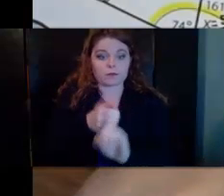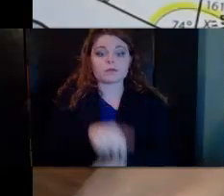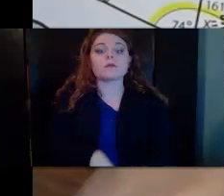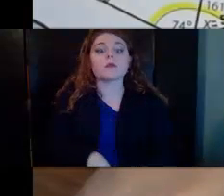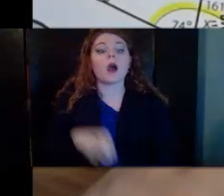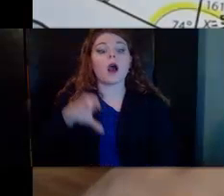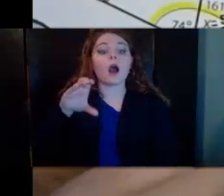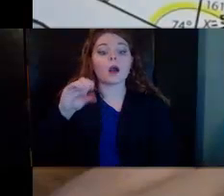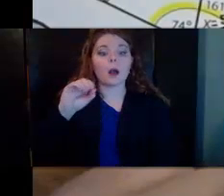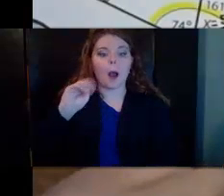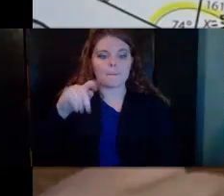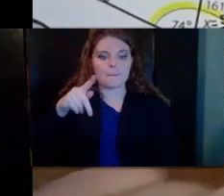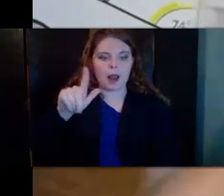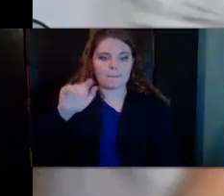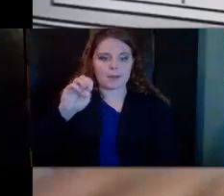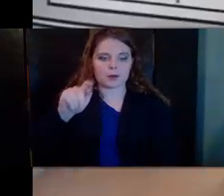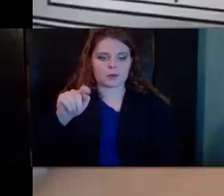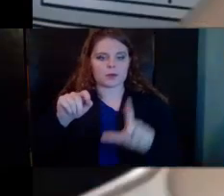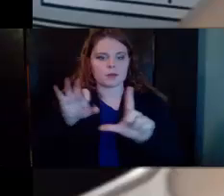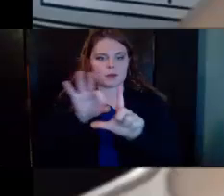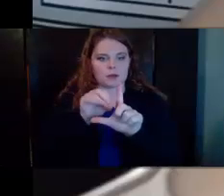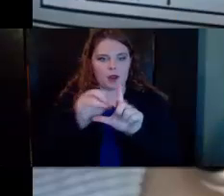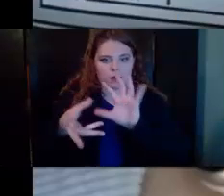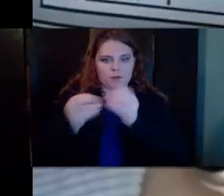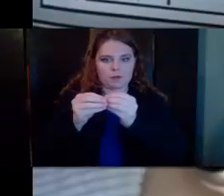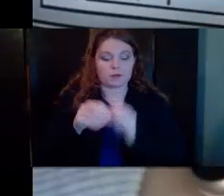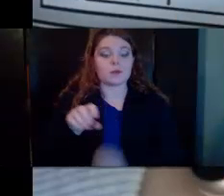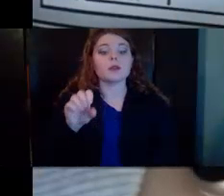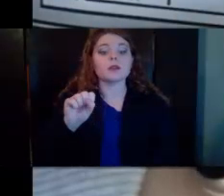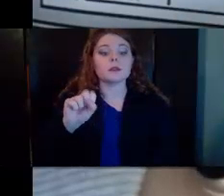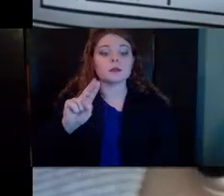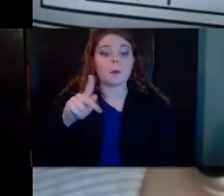complementary angles add up to 90, and supplementary angles add up to